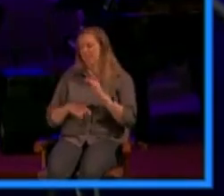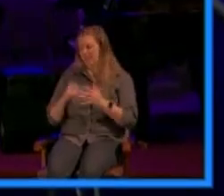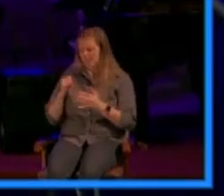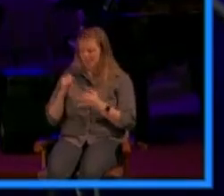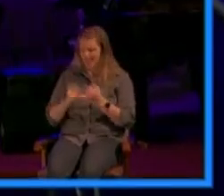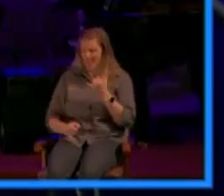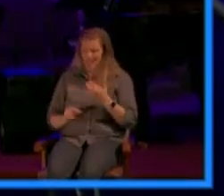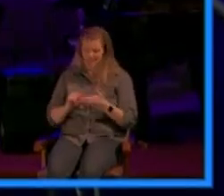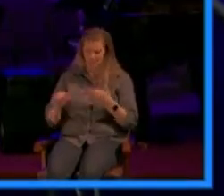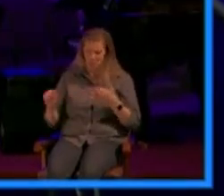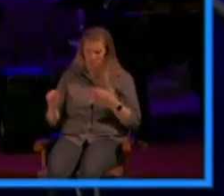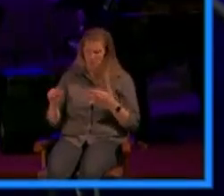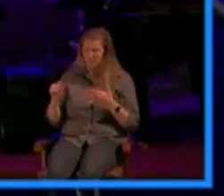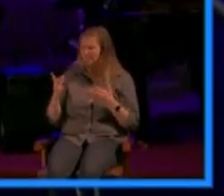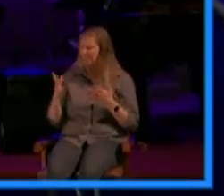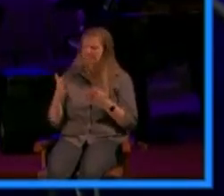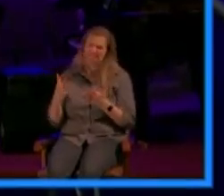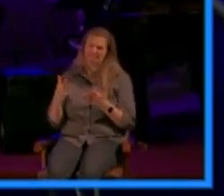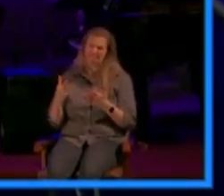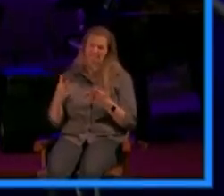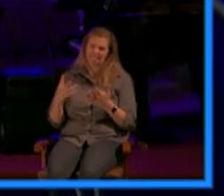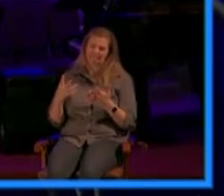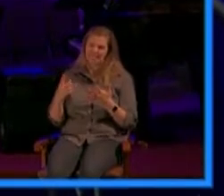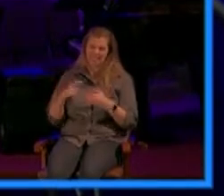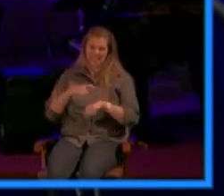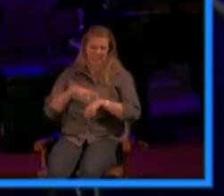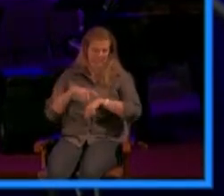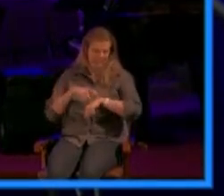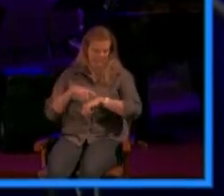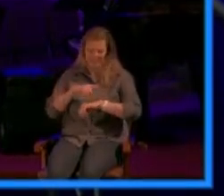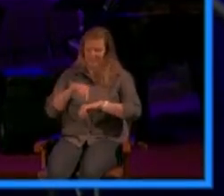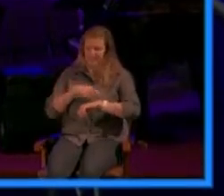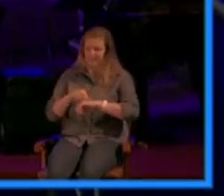want to close this morning with this thought. You know,